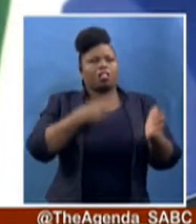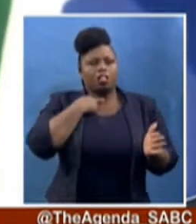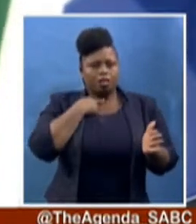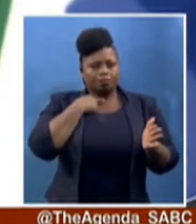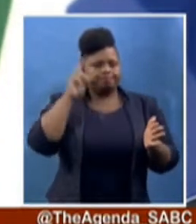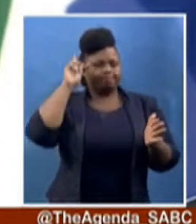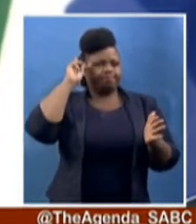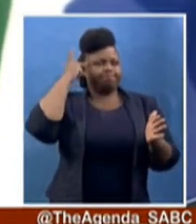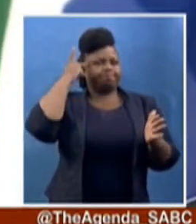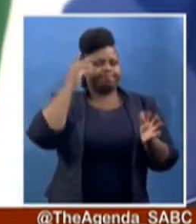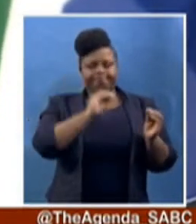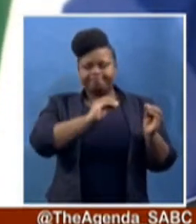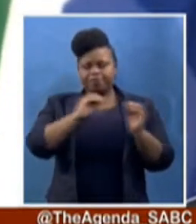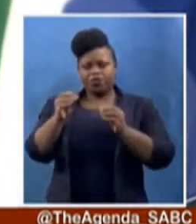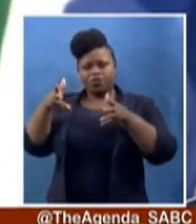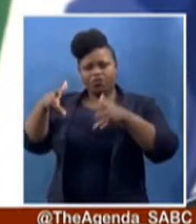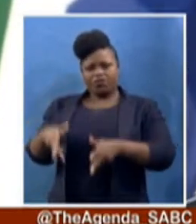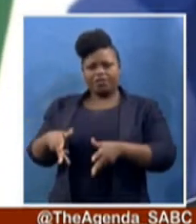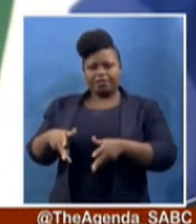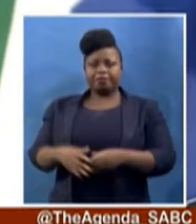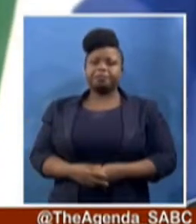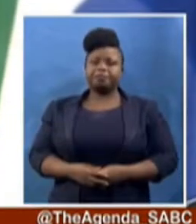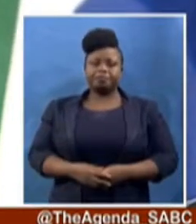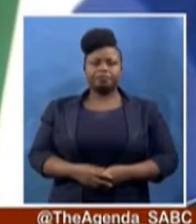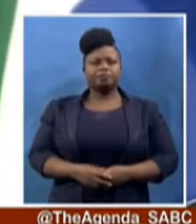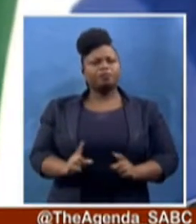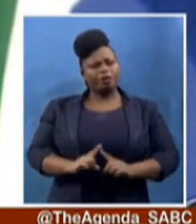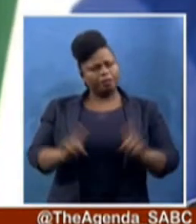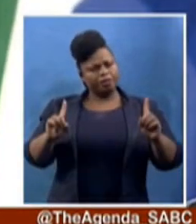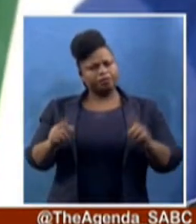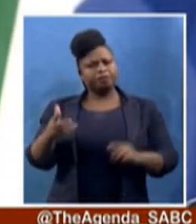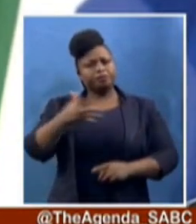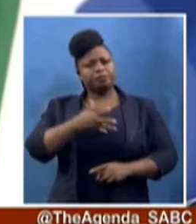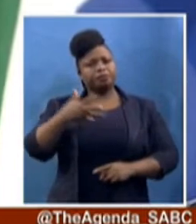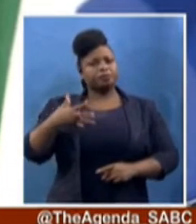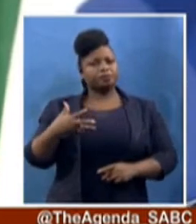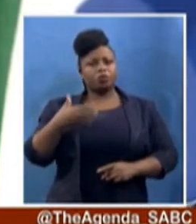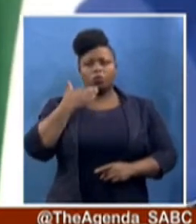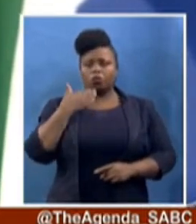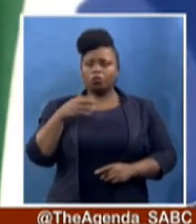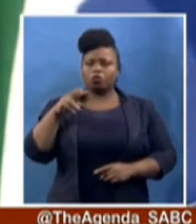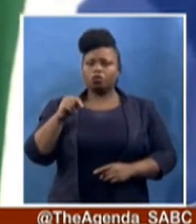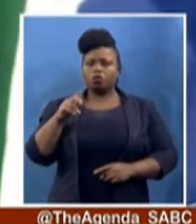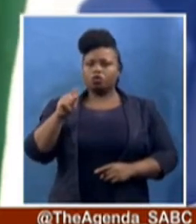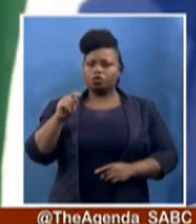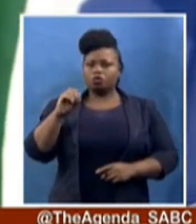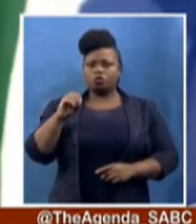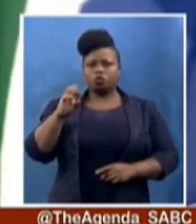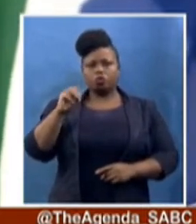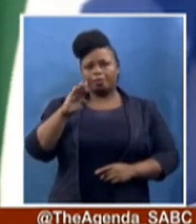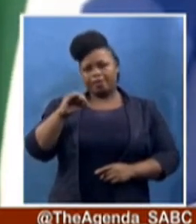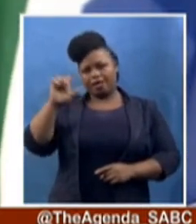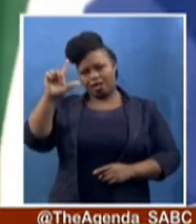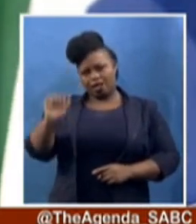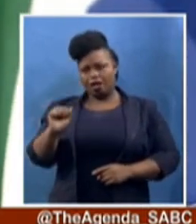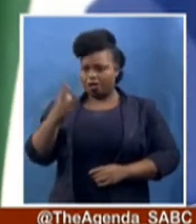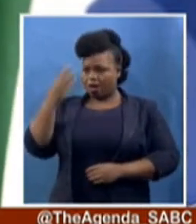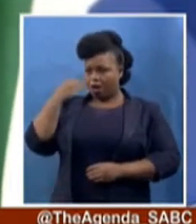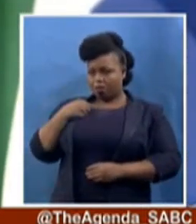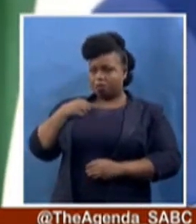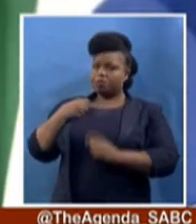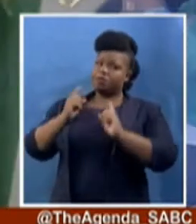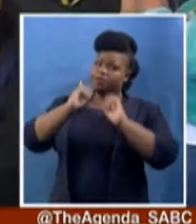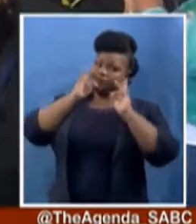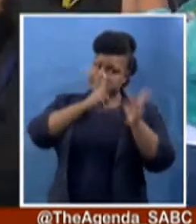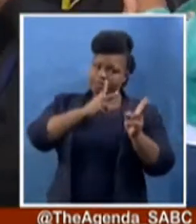But as Mayor Mantombela has asked, I will go to Windhoek to go and meet the people